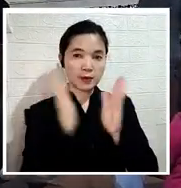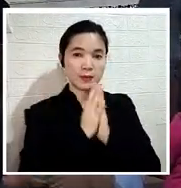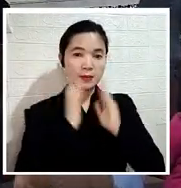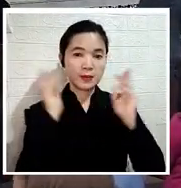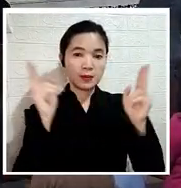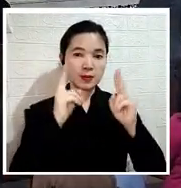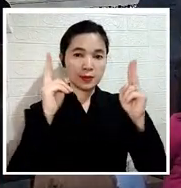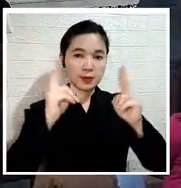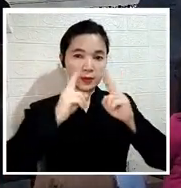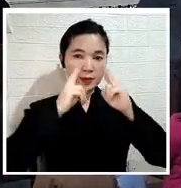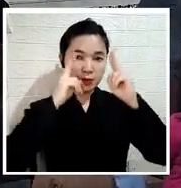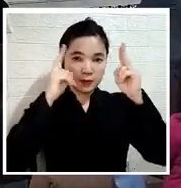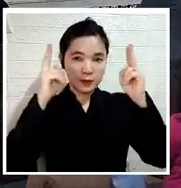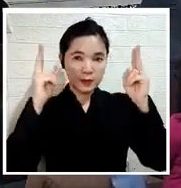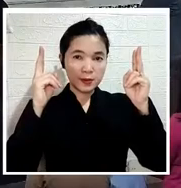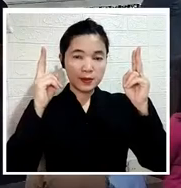the